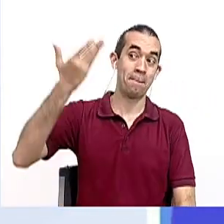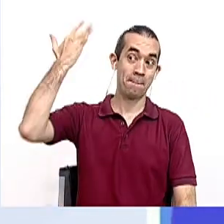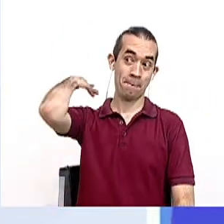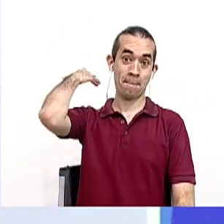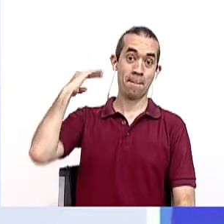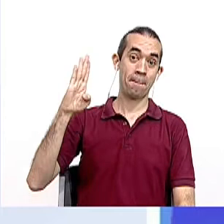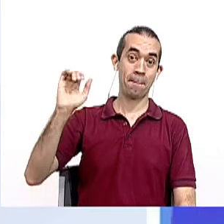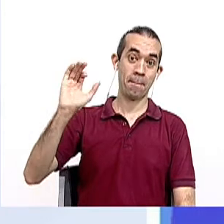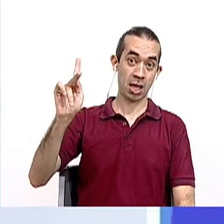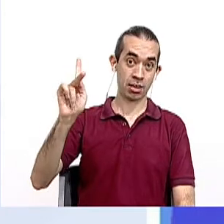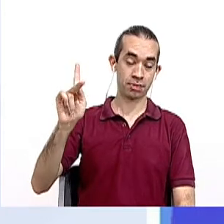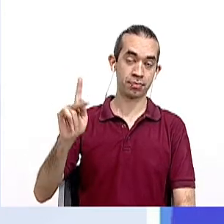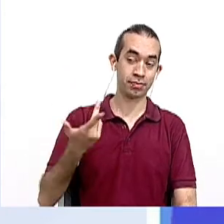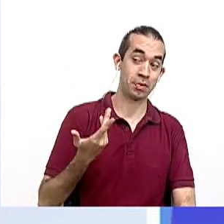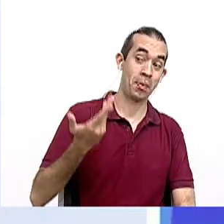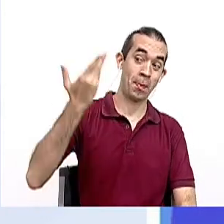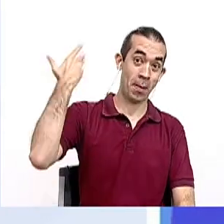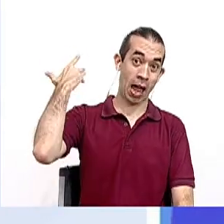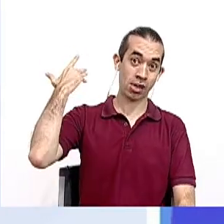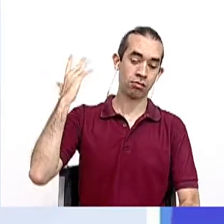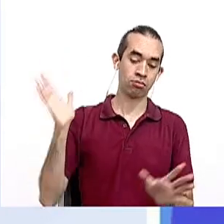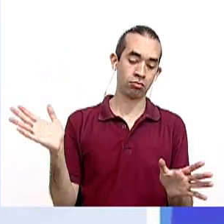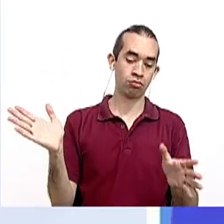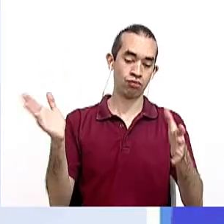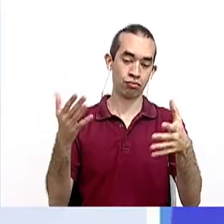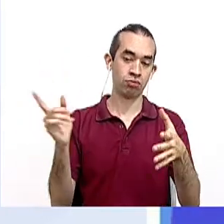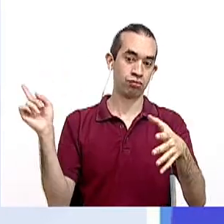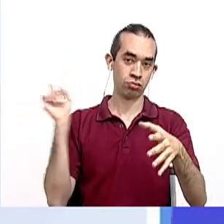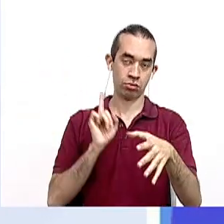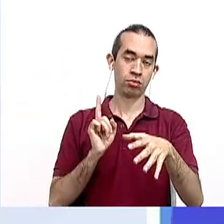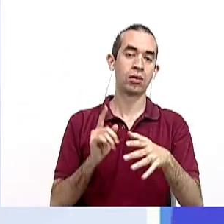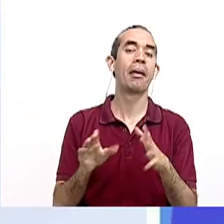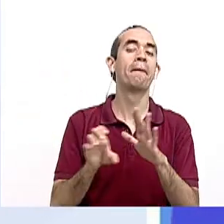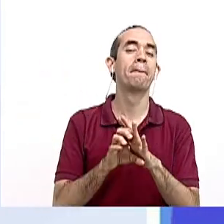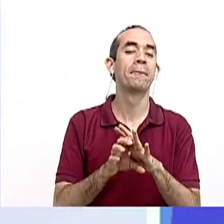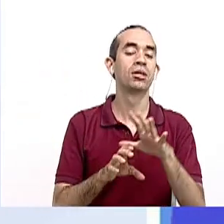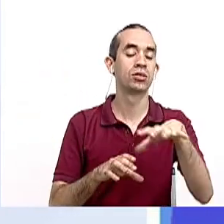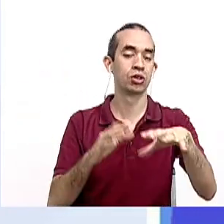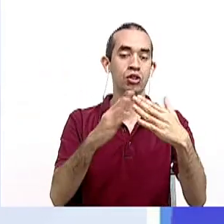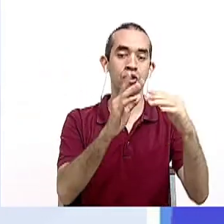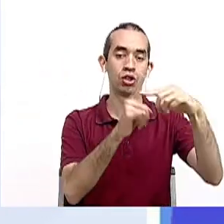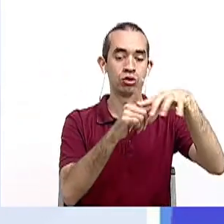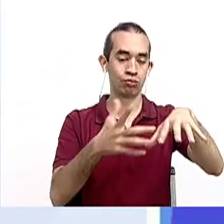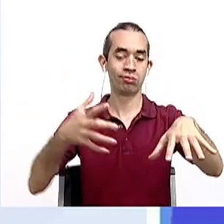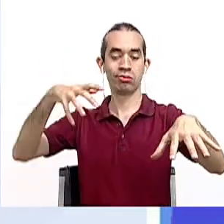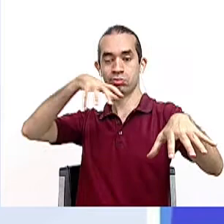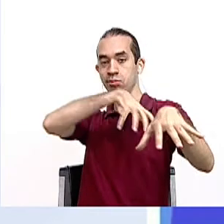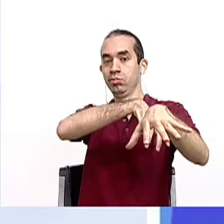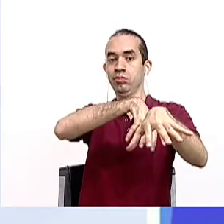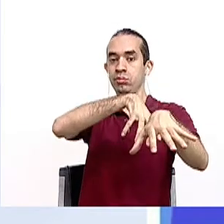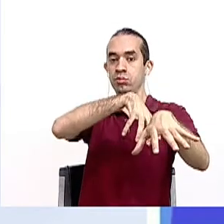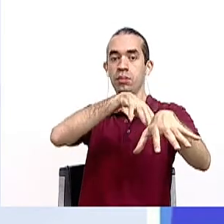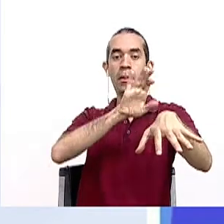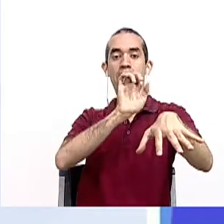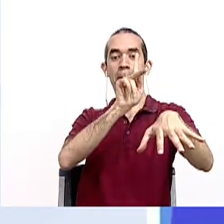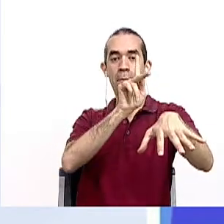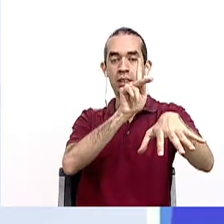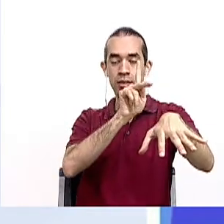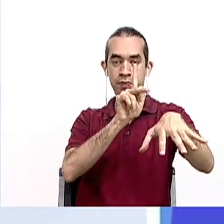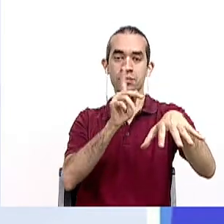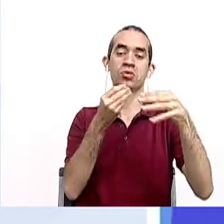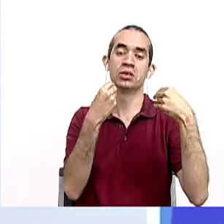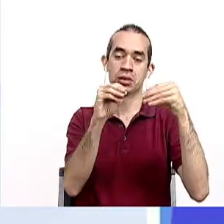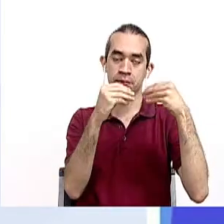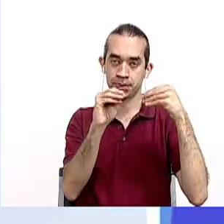here, back, you can say that the store is back, the church is in the back of the church, and we